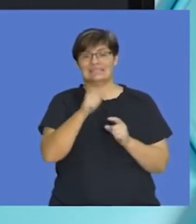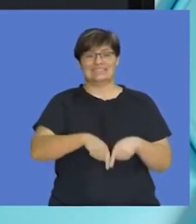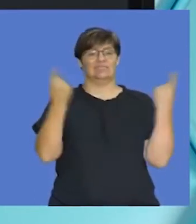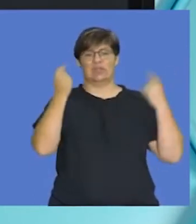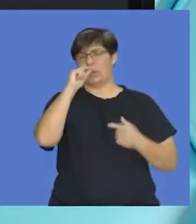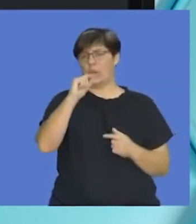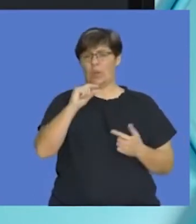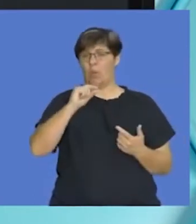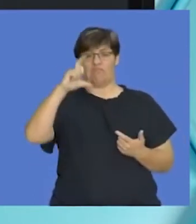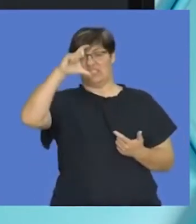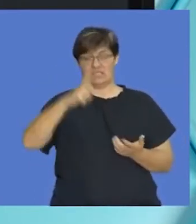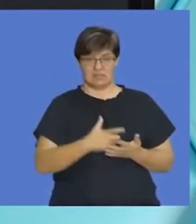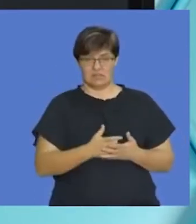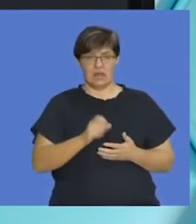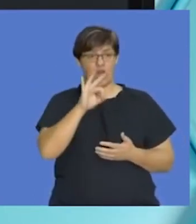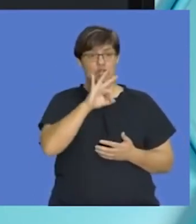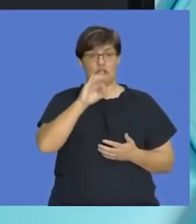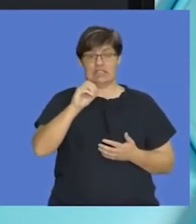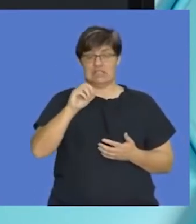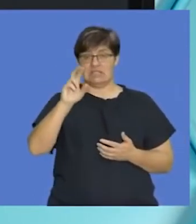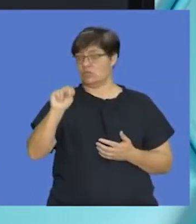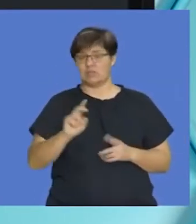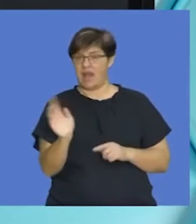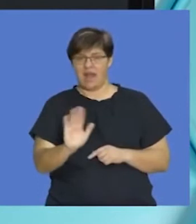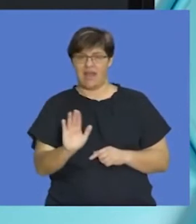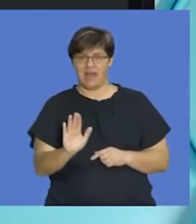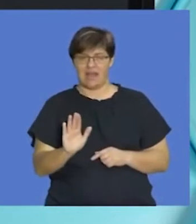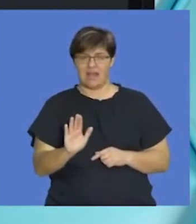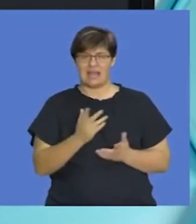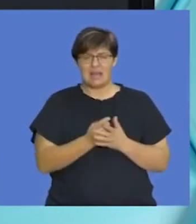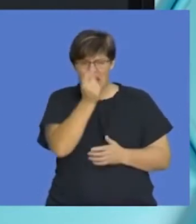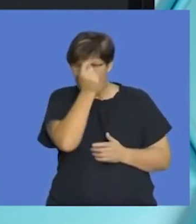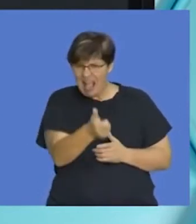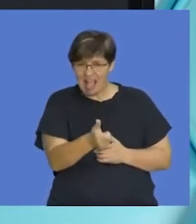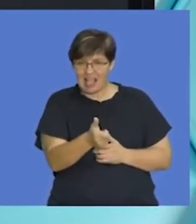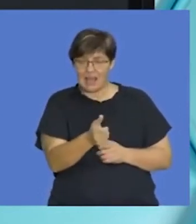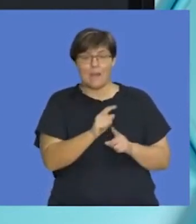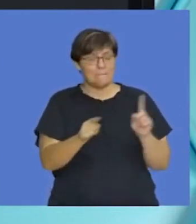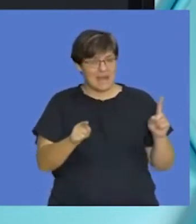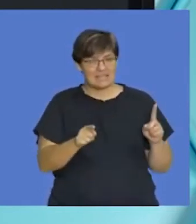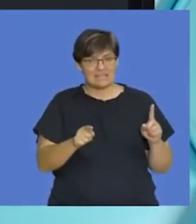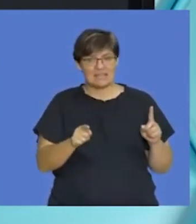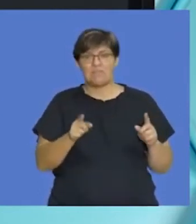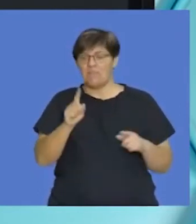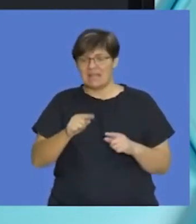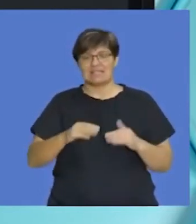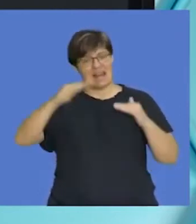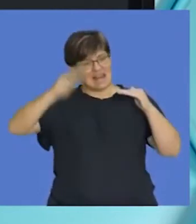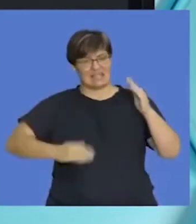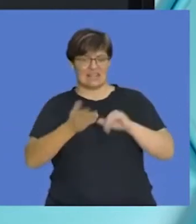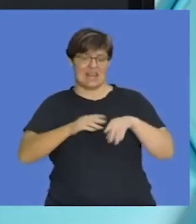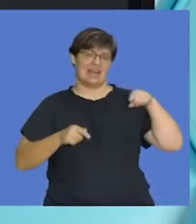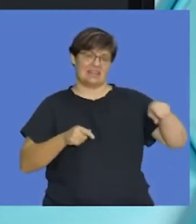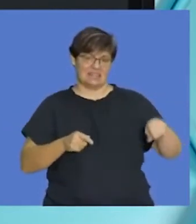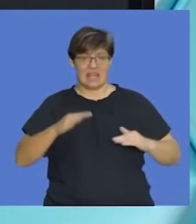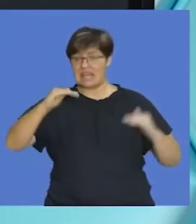a big difference, like we saw in the animation, it was about 30 newtons. Doesn't have to be big, it can be small, but it must be a